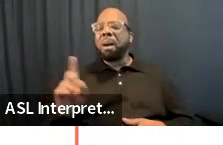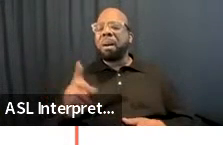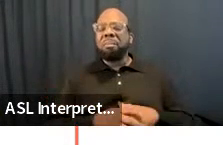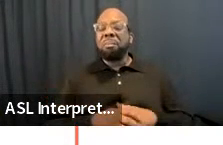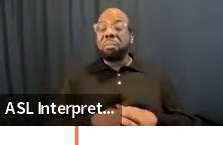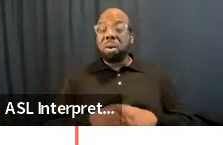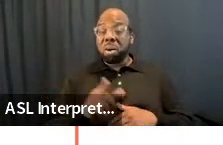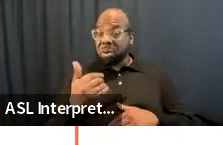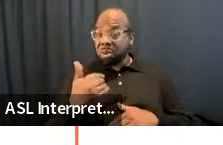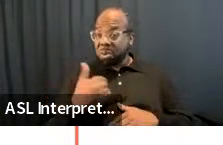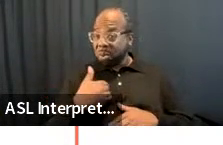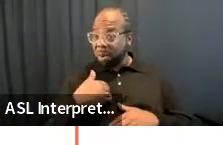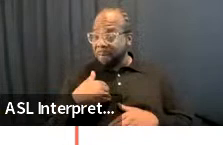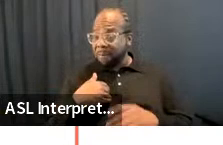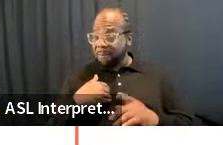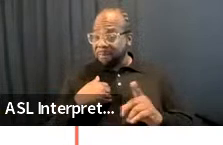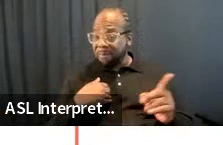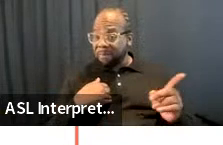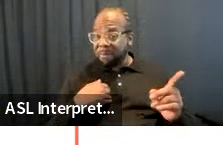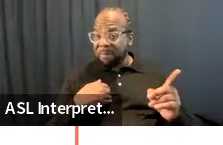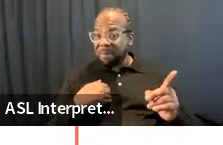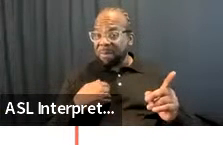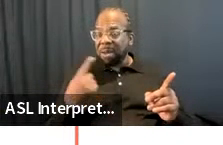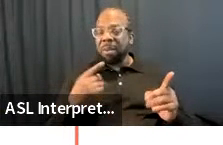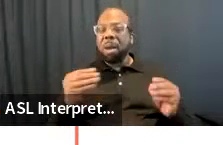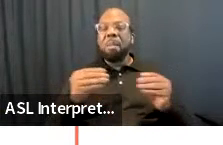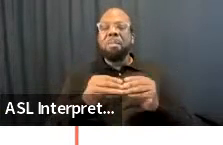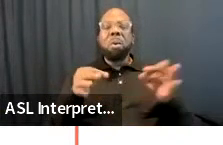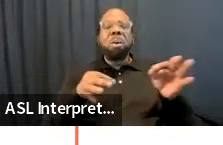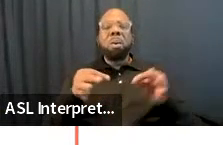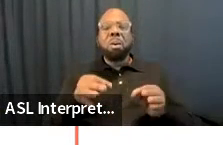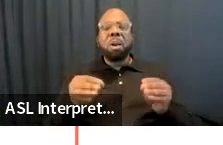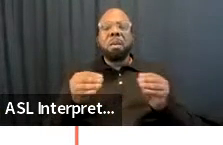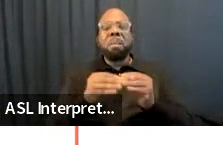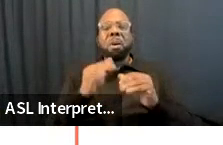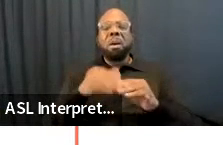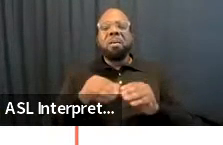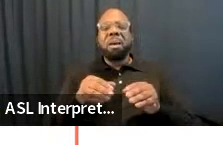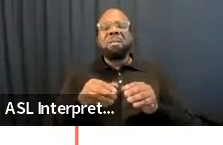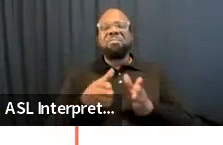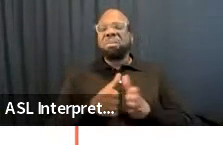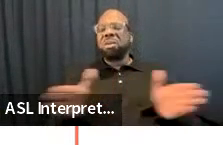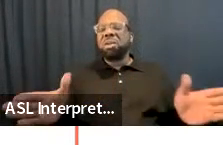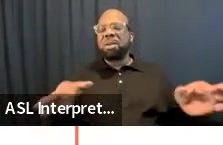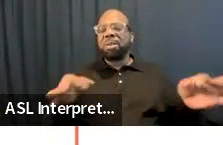Or do you have anything that is more detailed than that general explanation?